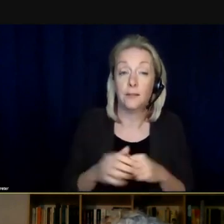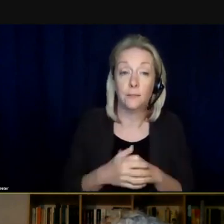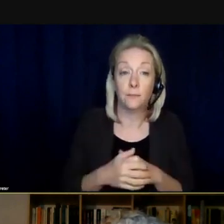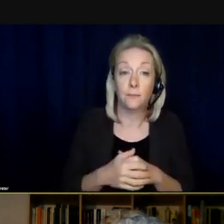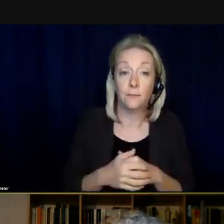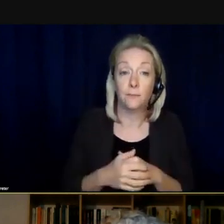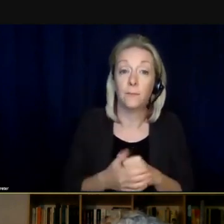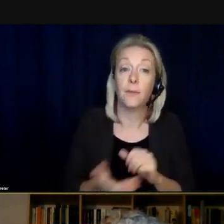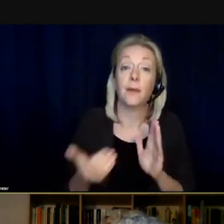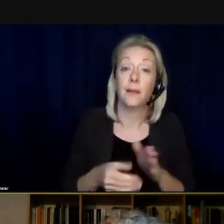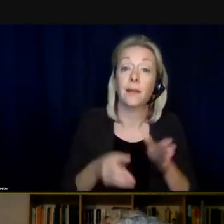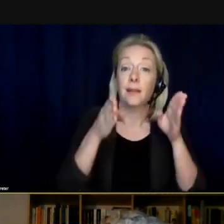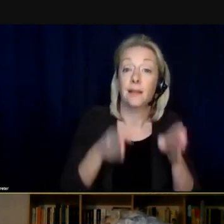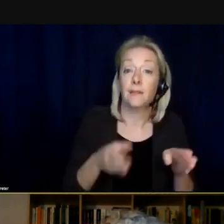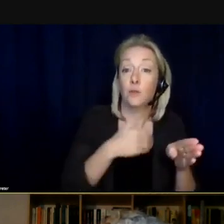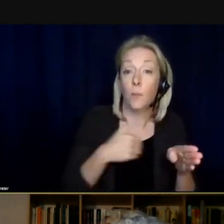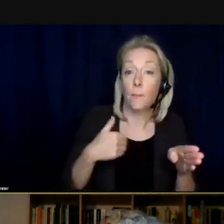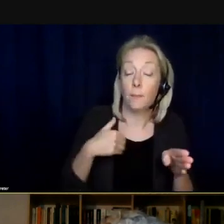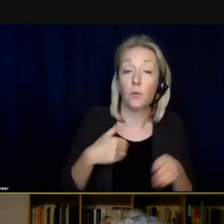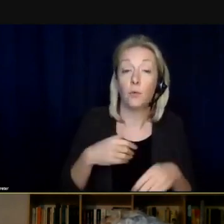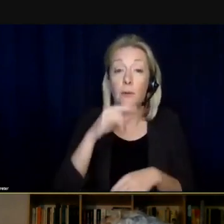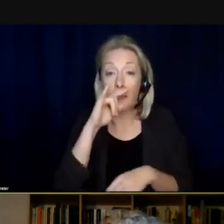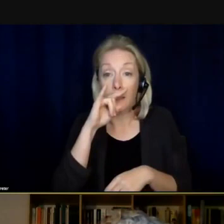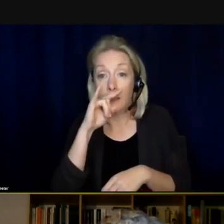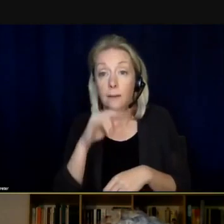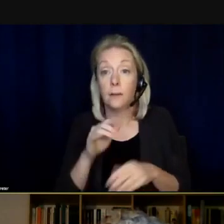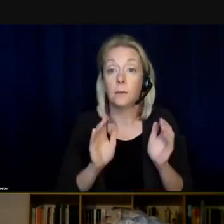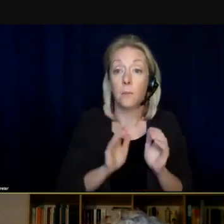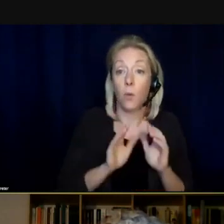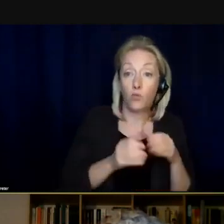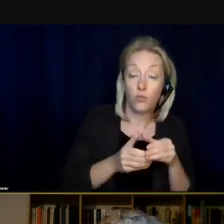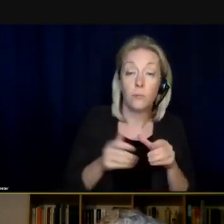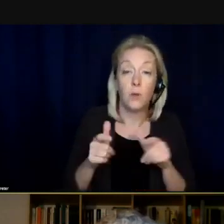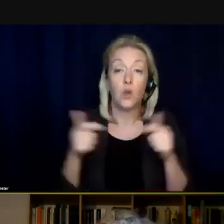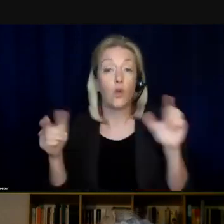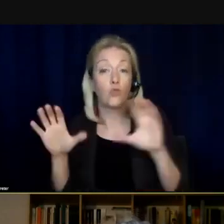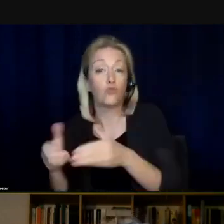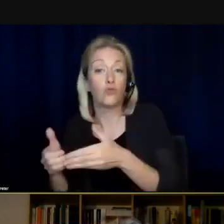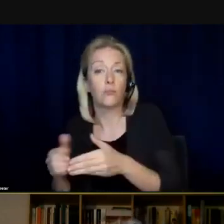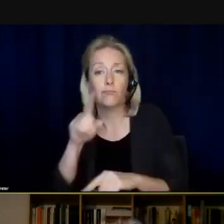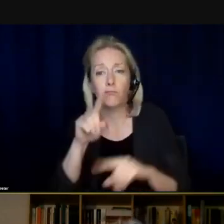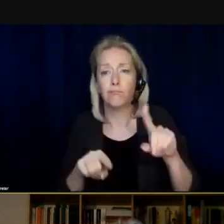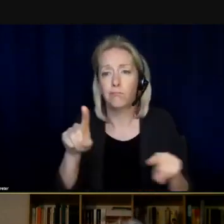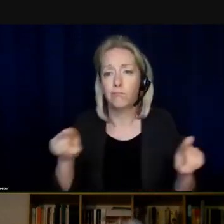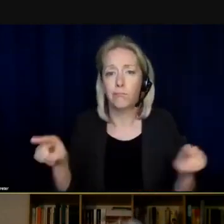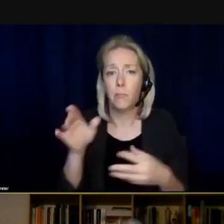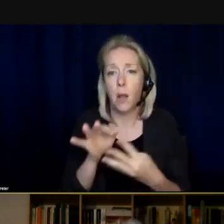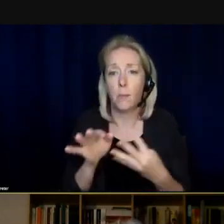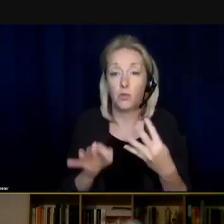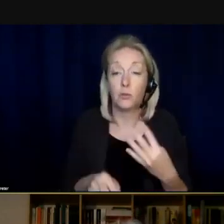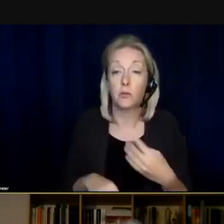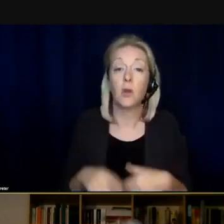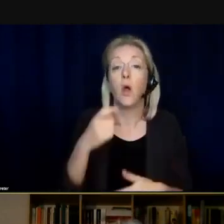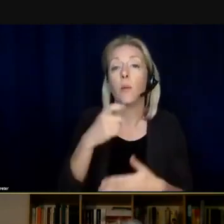an individual membership, kid membership, small group or large group. And the